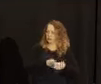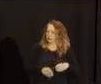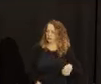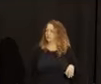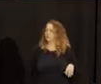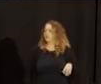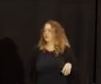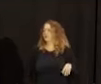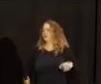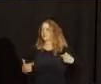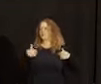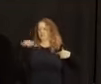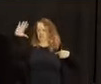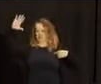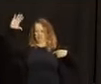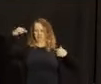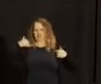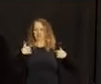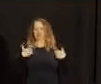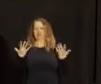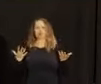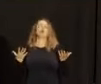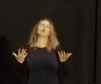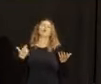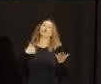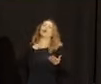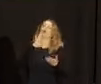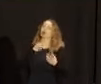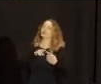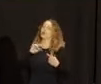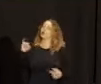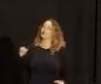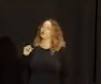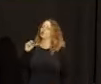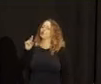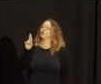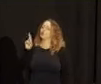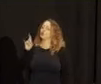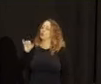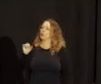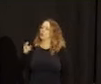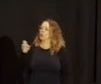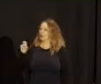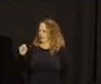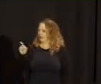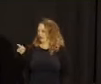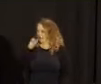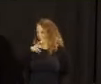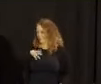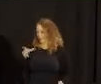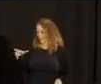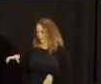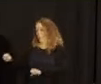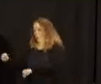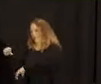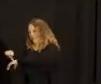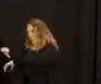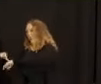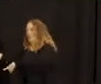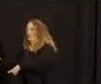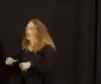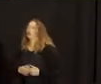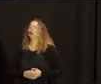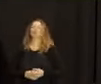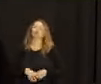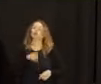I can start. So we've talked about Judy Human a bit already. So I want to talk about Lois